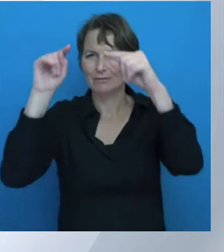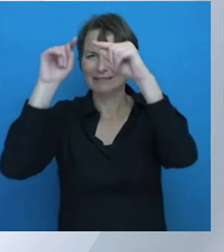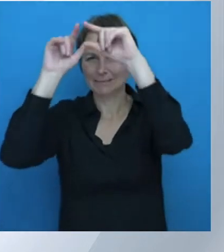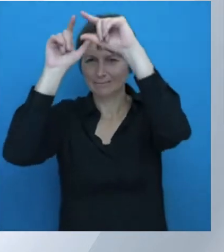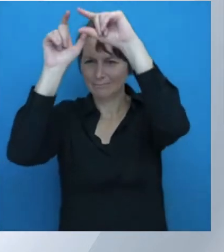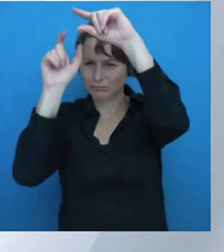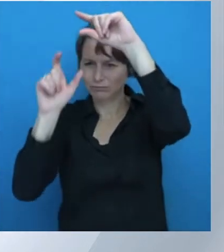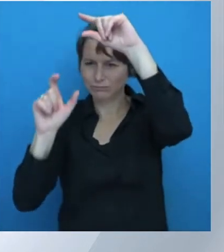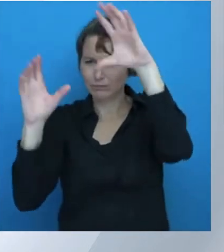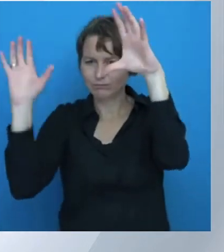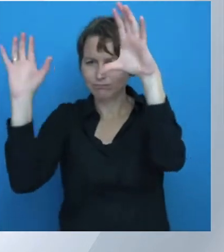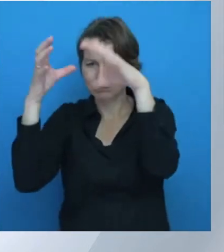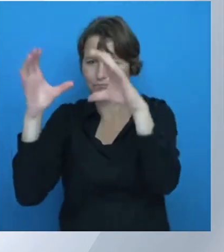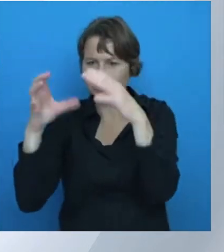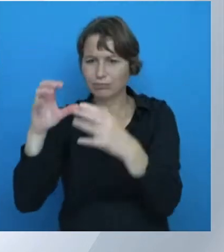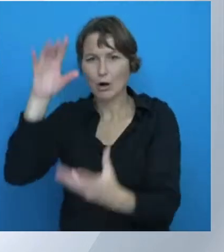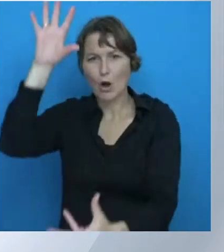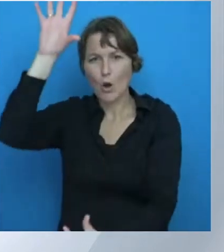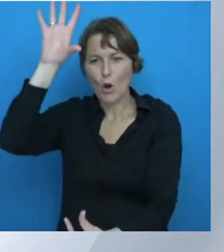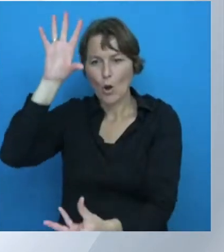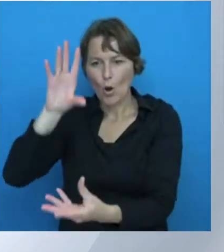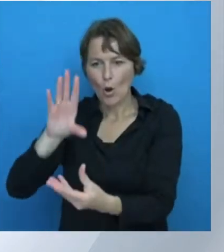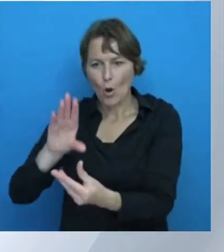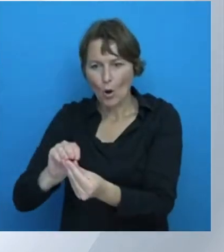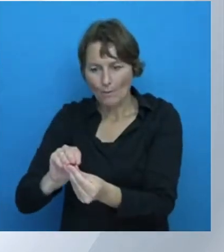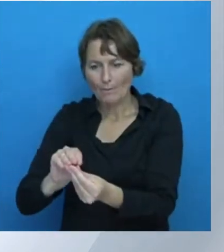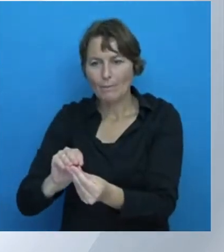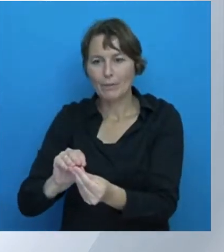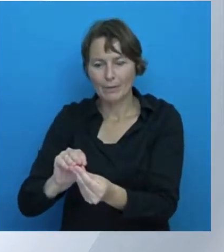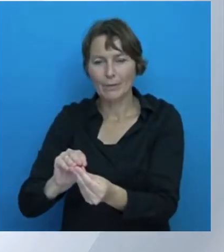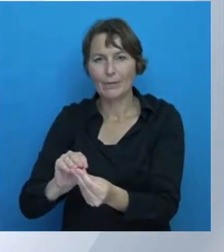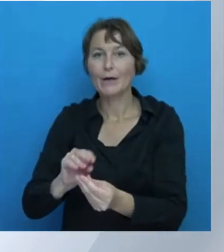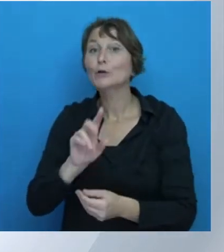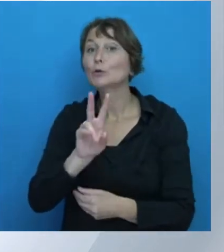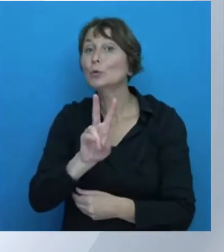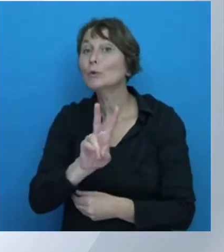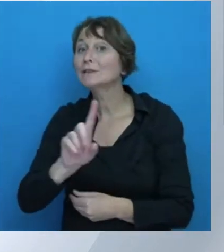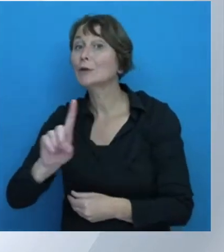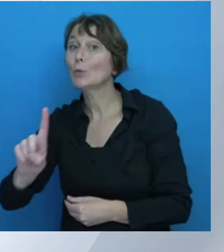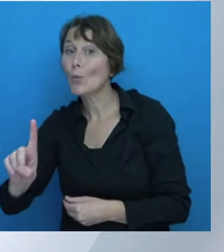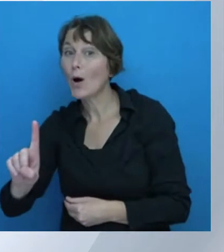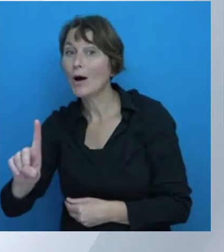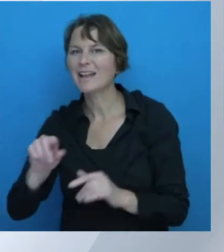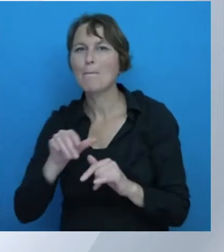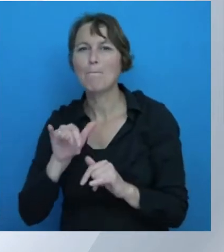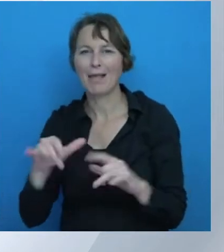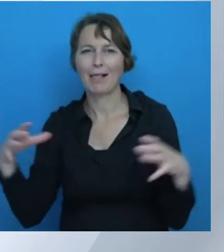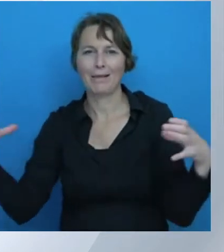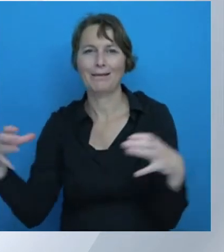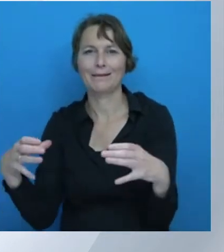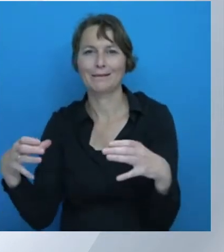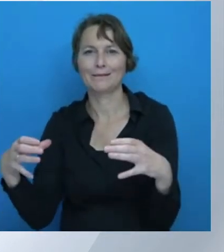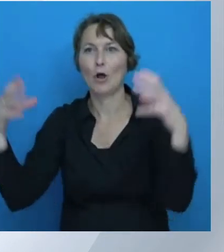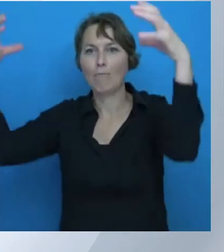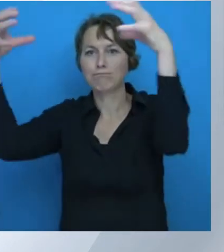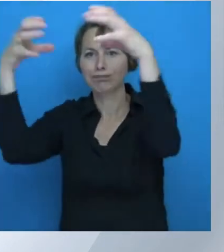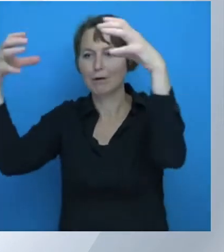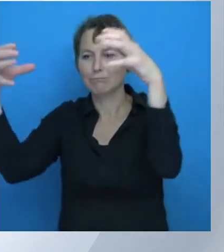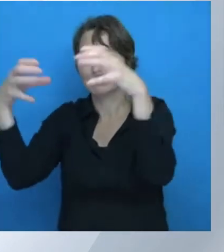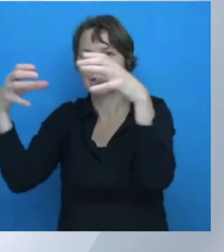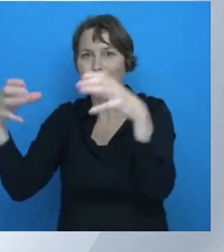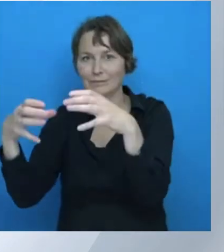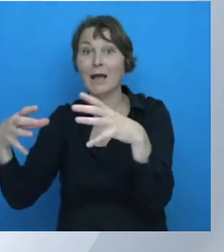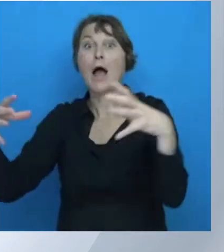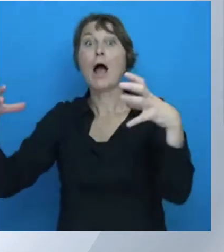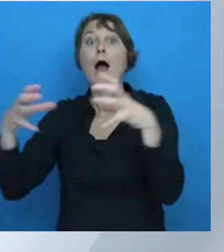who has that one arm, that amputee, and we define that spectrum, we're actually catering for 21 million people. And this is really